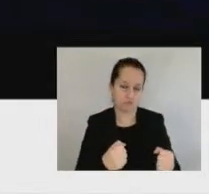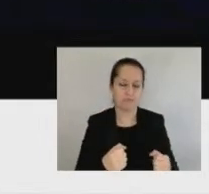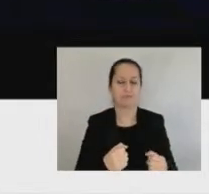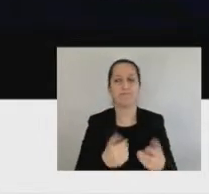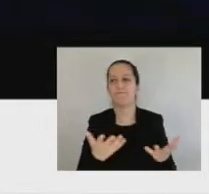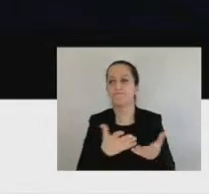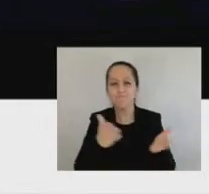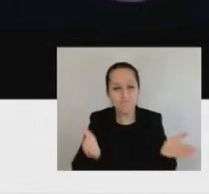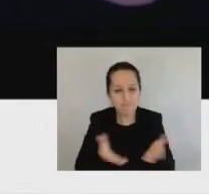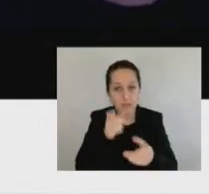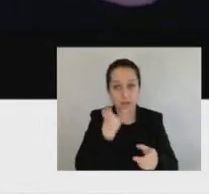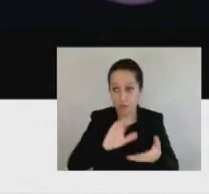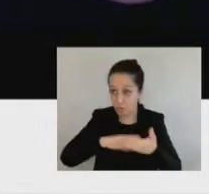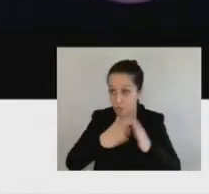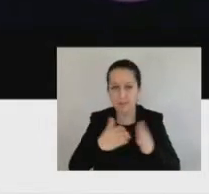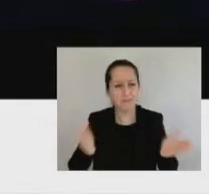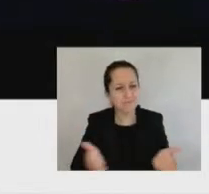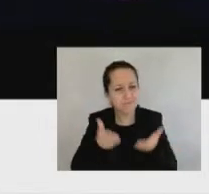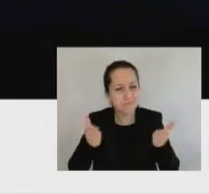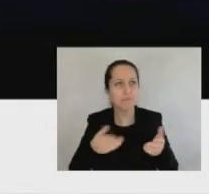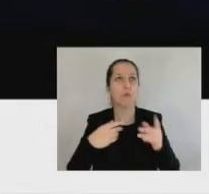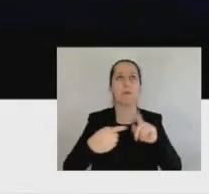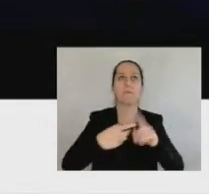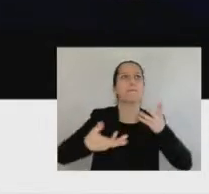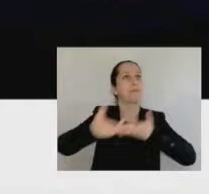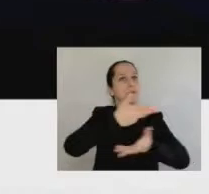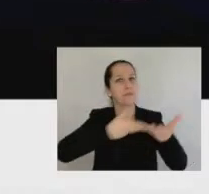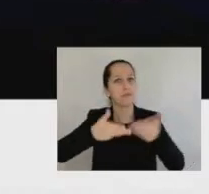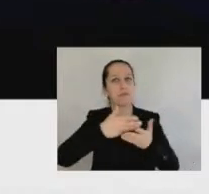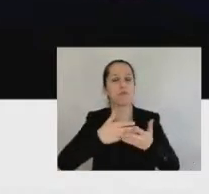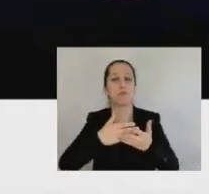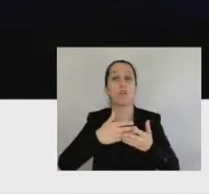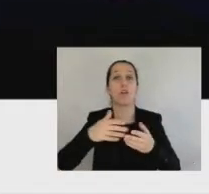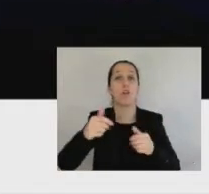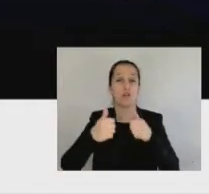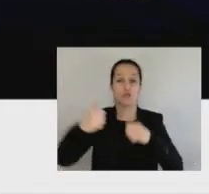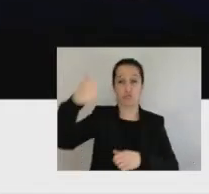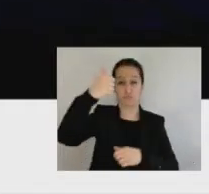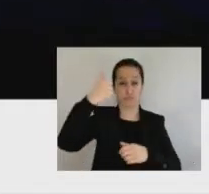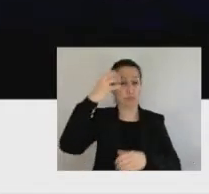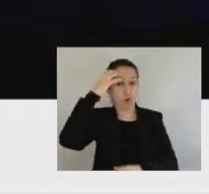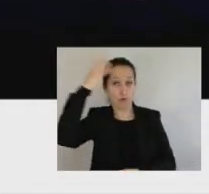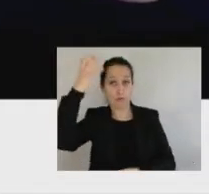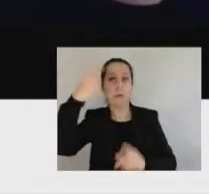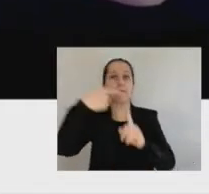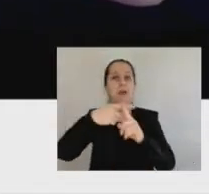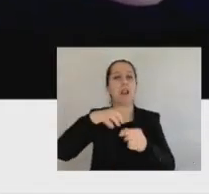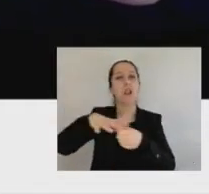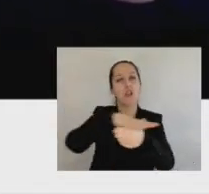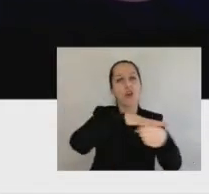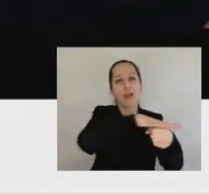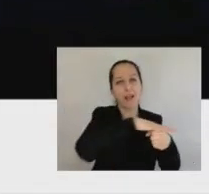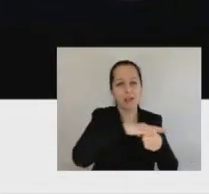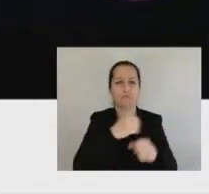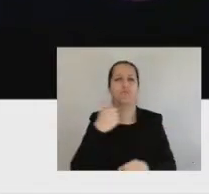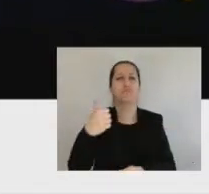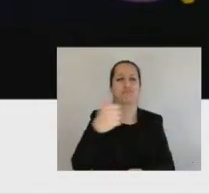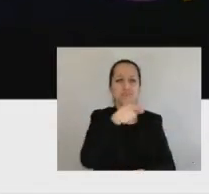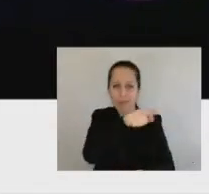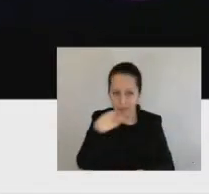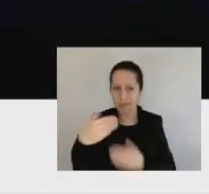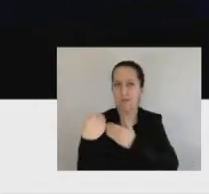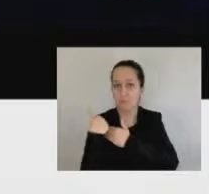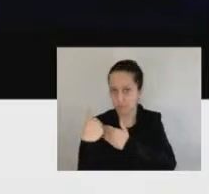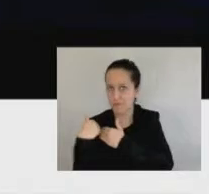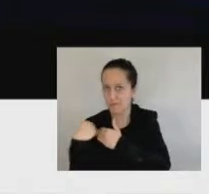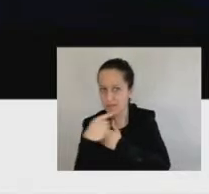emphasize social participation of community, underscore the role of local governance in the response of public